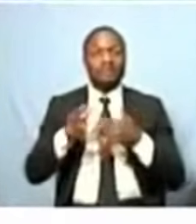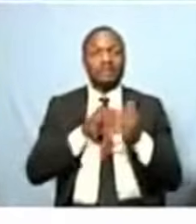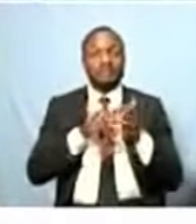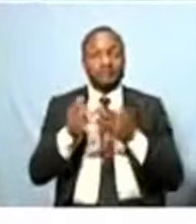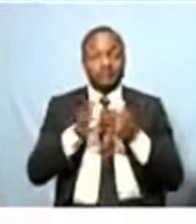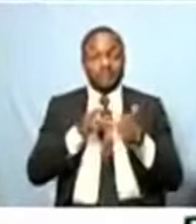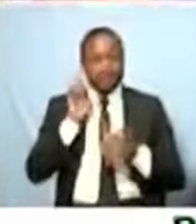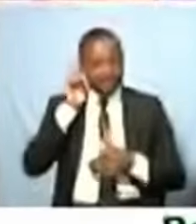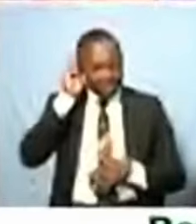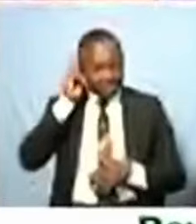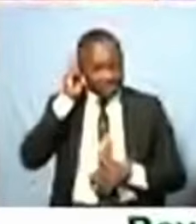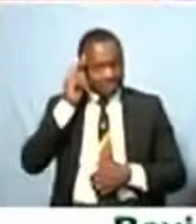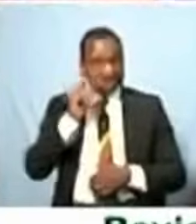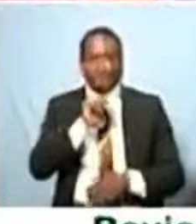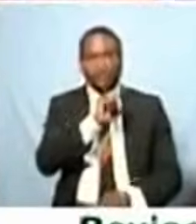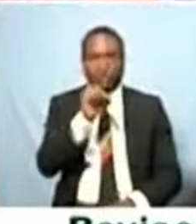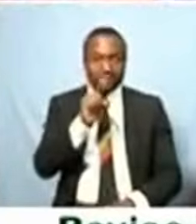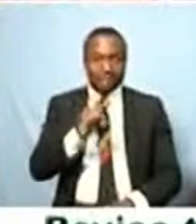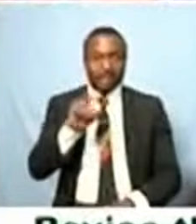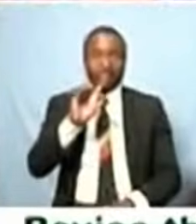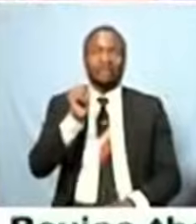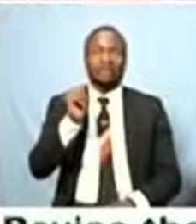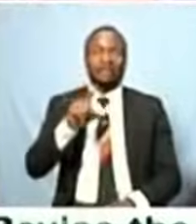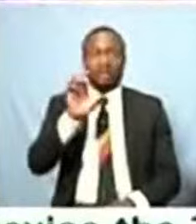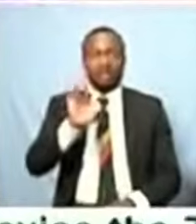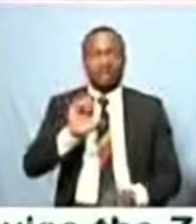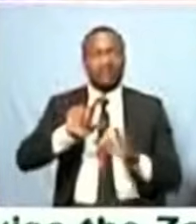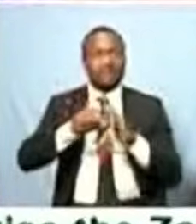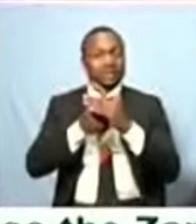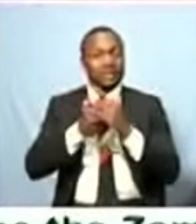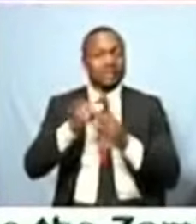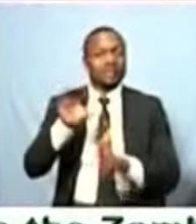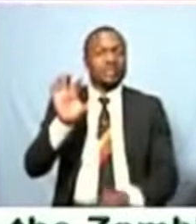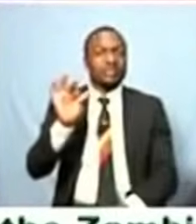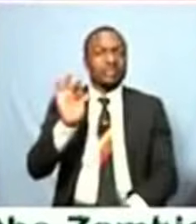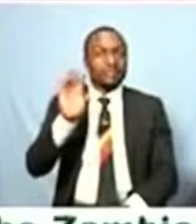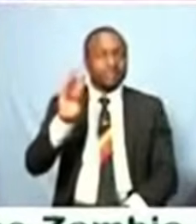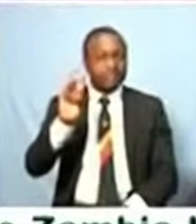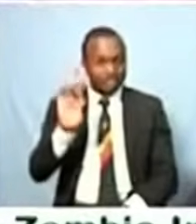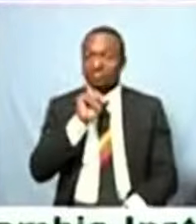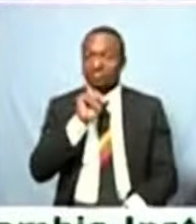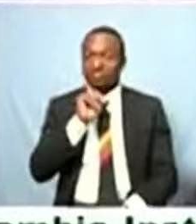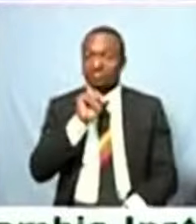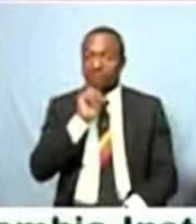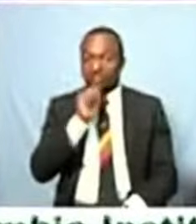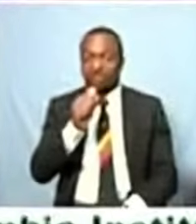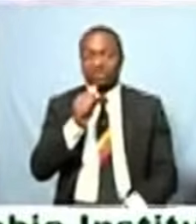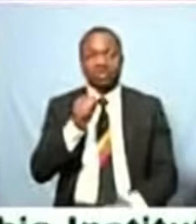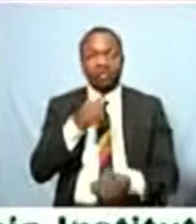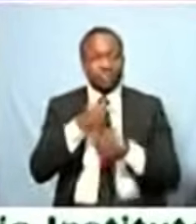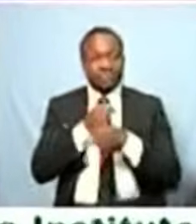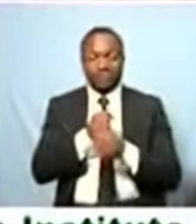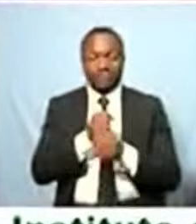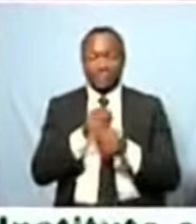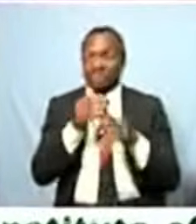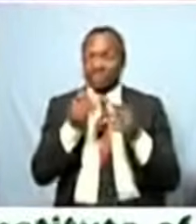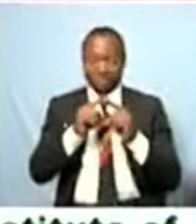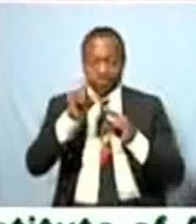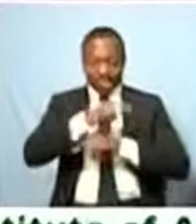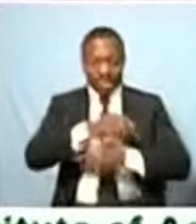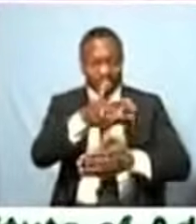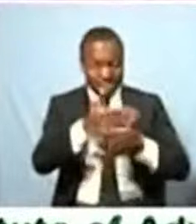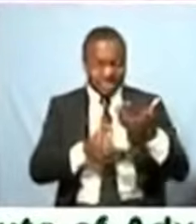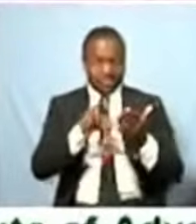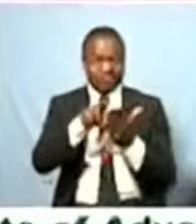Speaker, that Ziare started in 1968. It hasn't been formulated today. These are